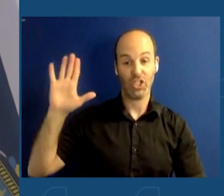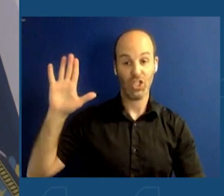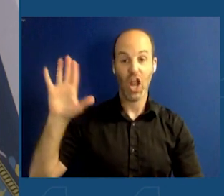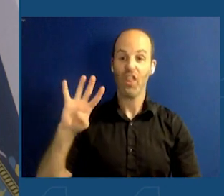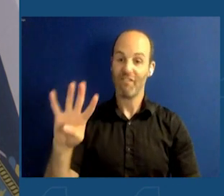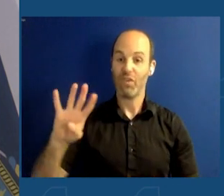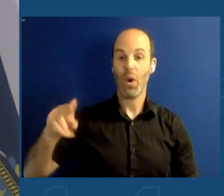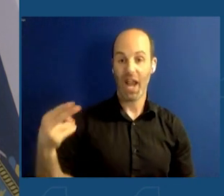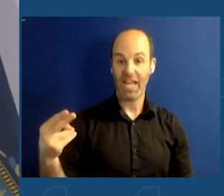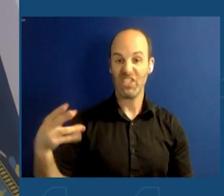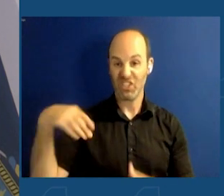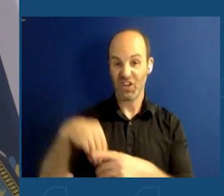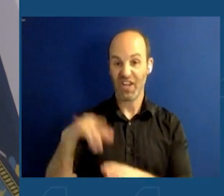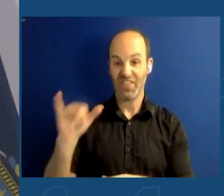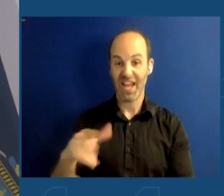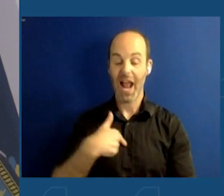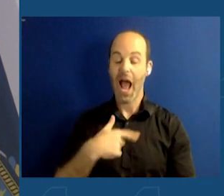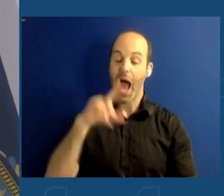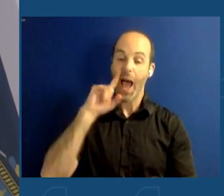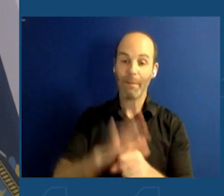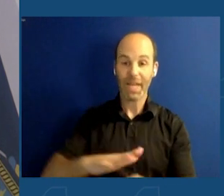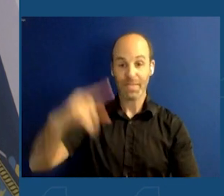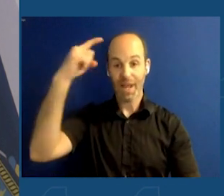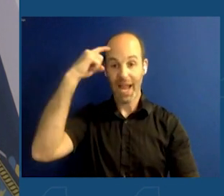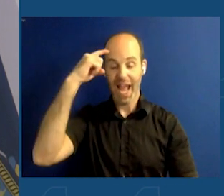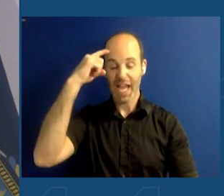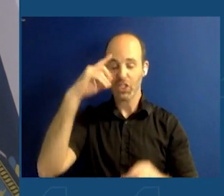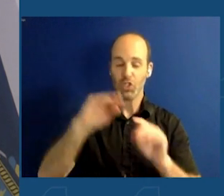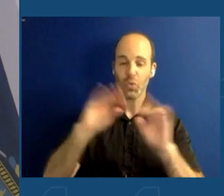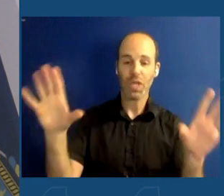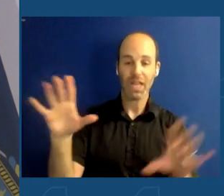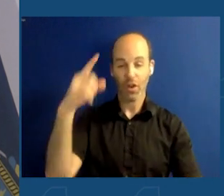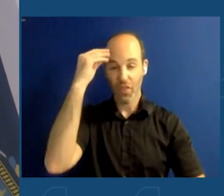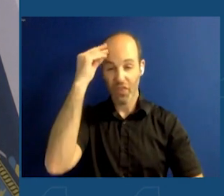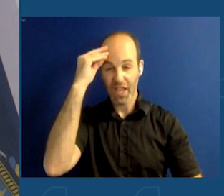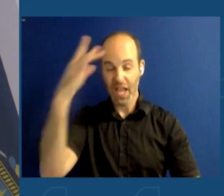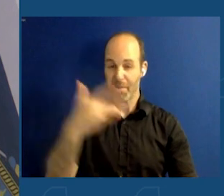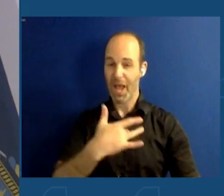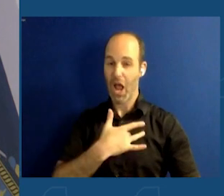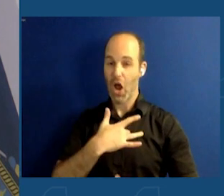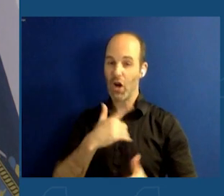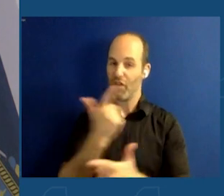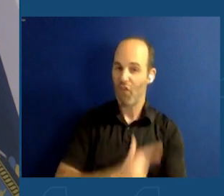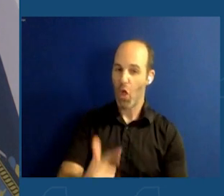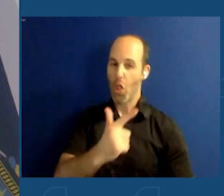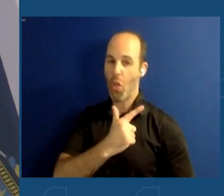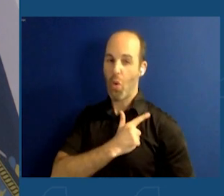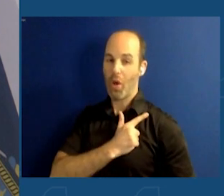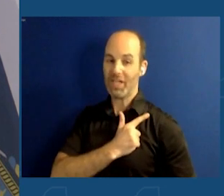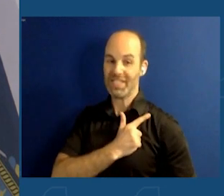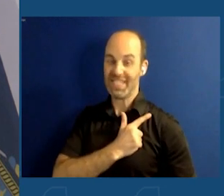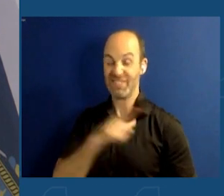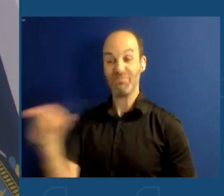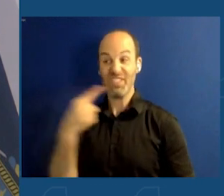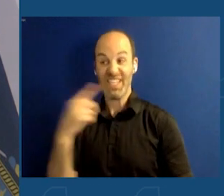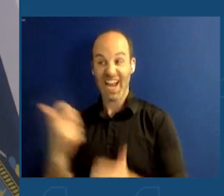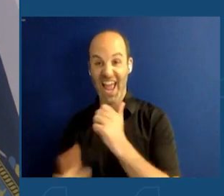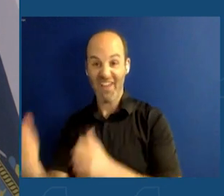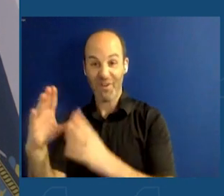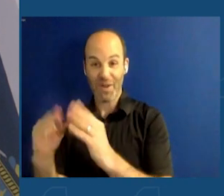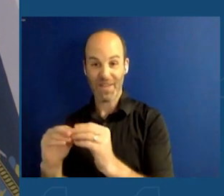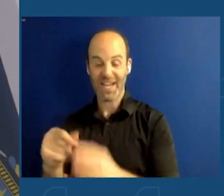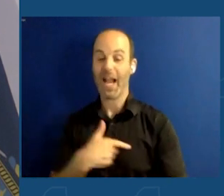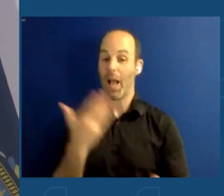pledge. I pledge my head to clearer thinking, my heart to greater loyalty. She said this at every club meeting. My hands to